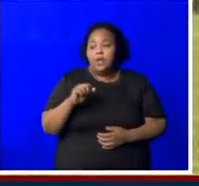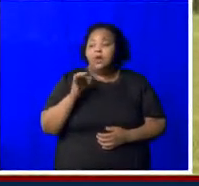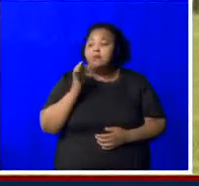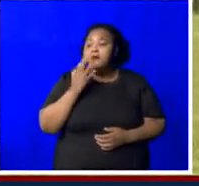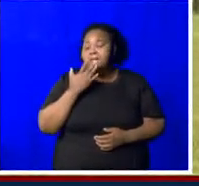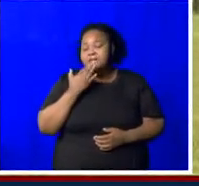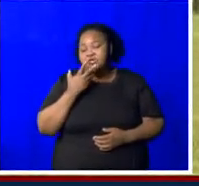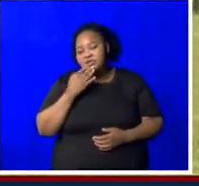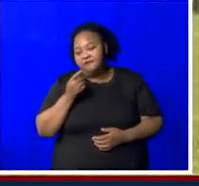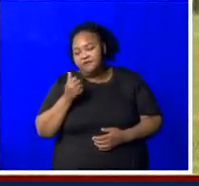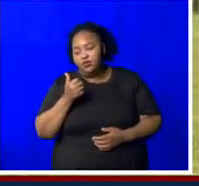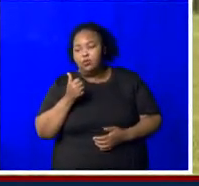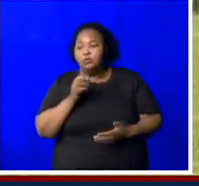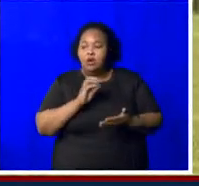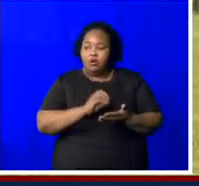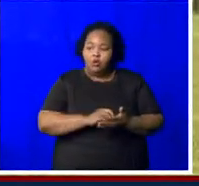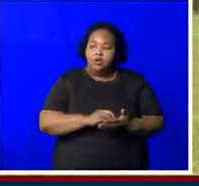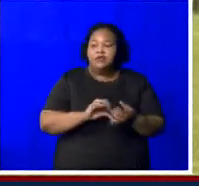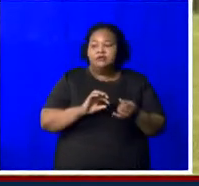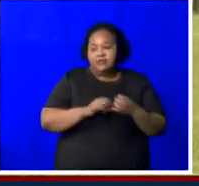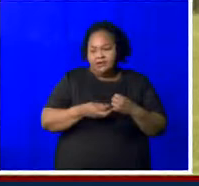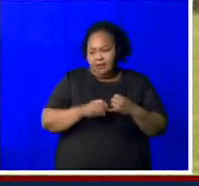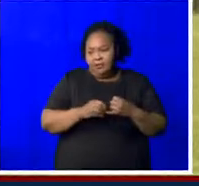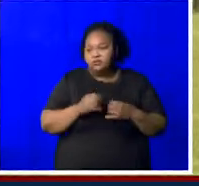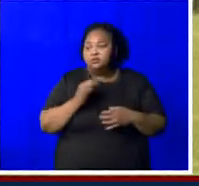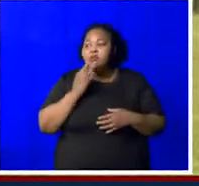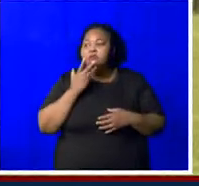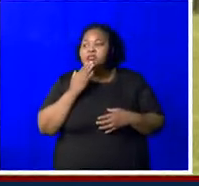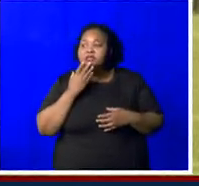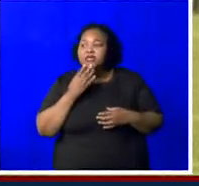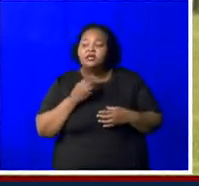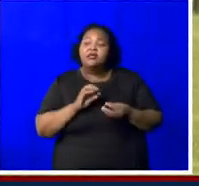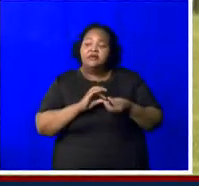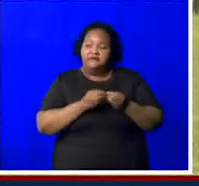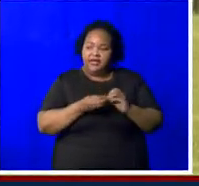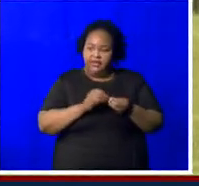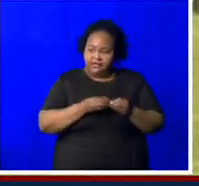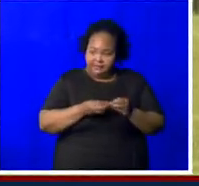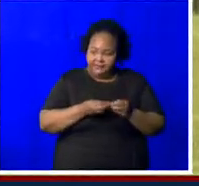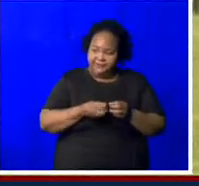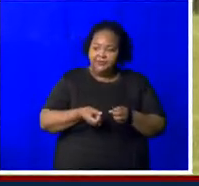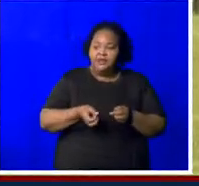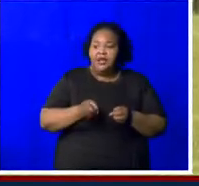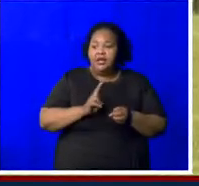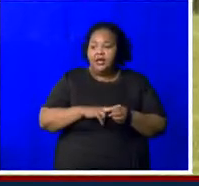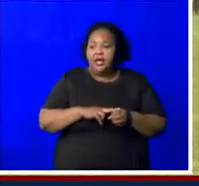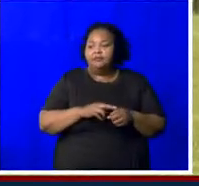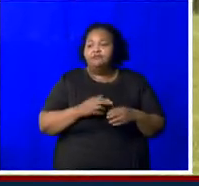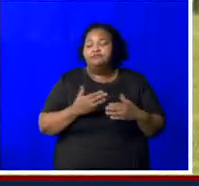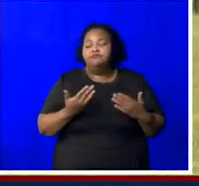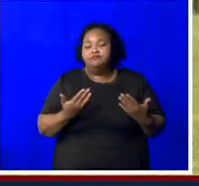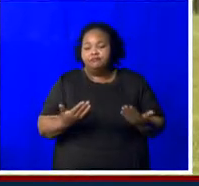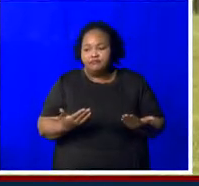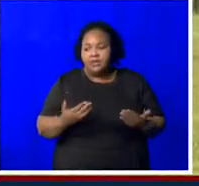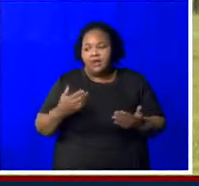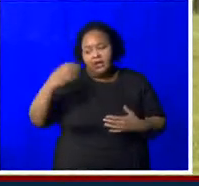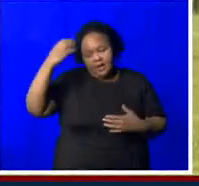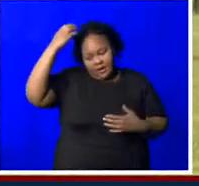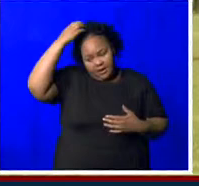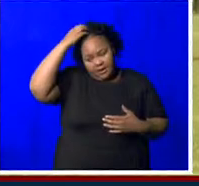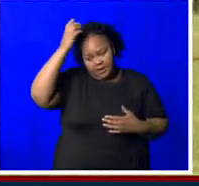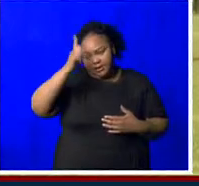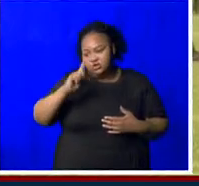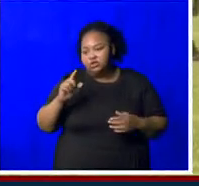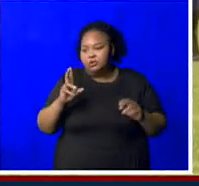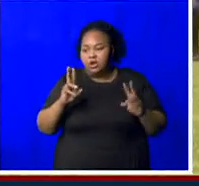unfortunately we brought in the new players just to have the minutes. We were scored